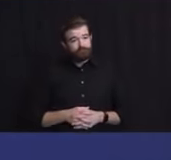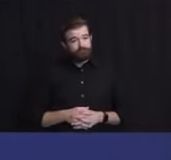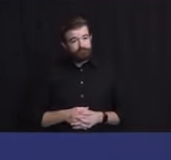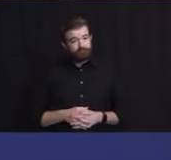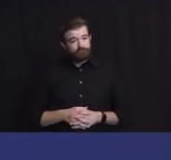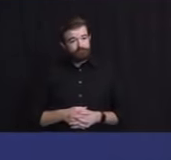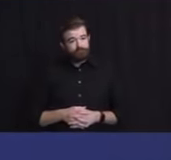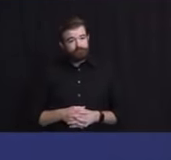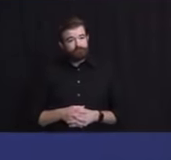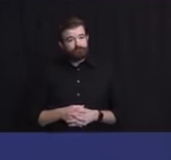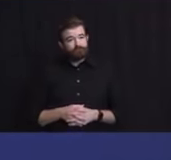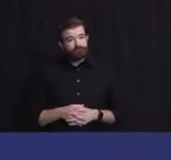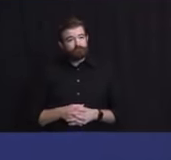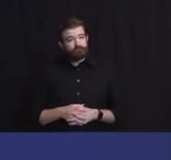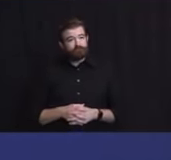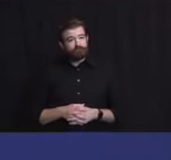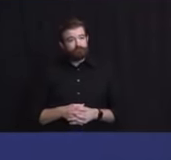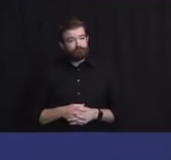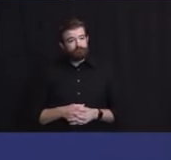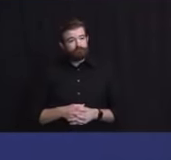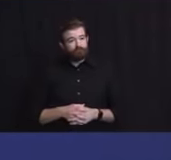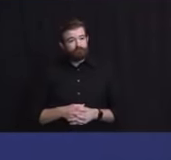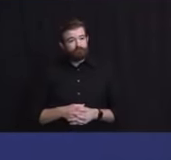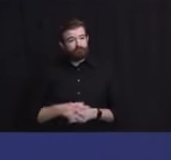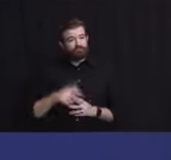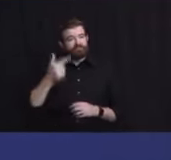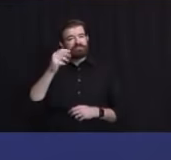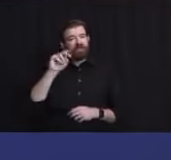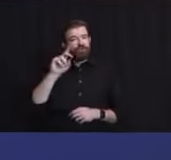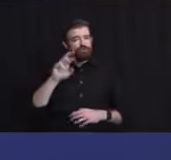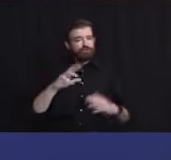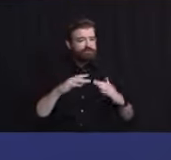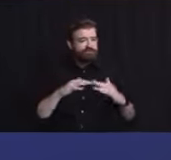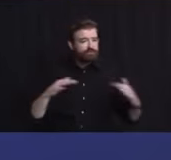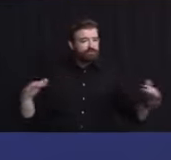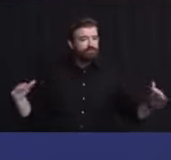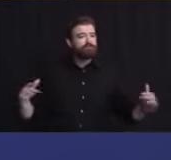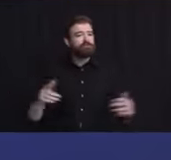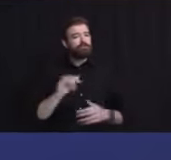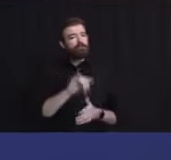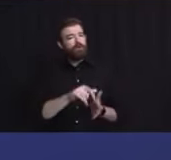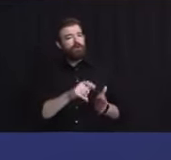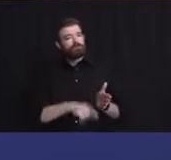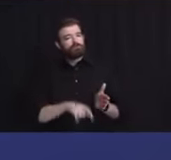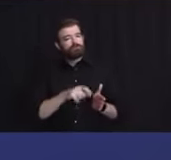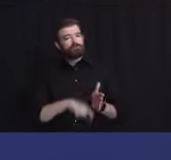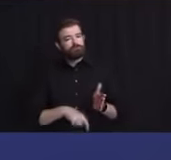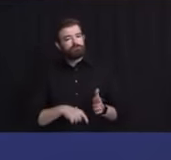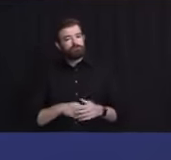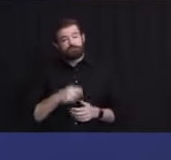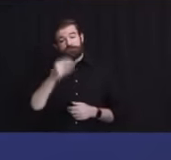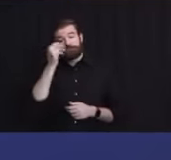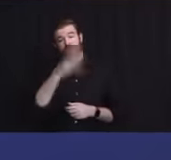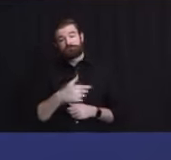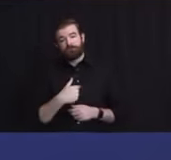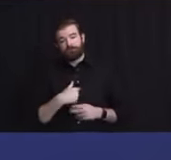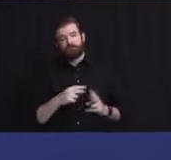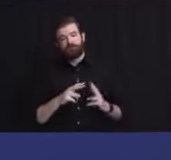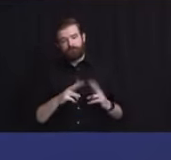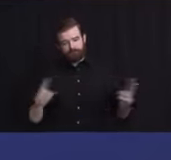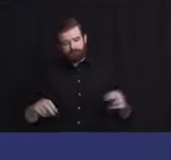Diversity generally, gender diversity specific to the article in question. And I can tell you, I'm incredibly